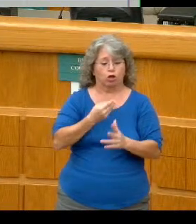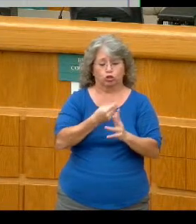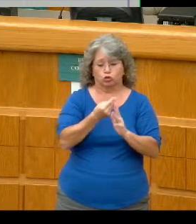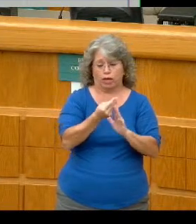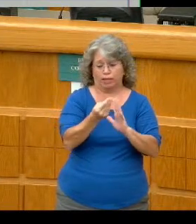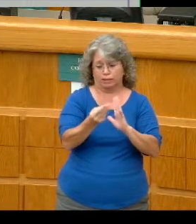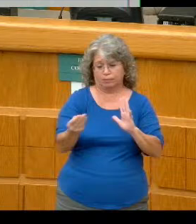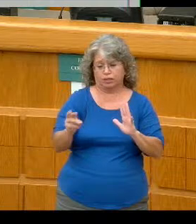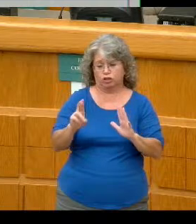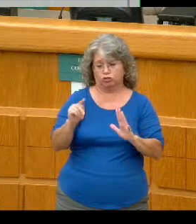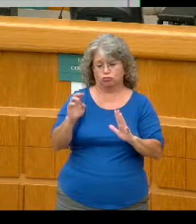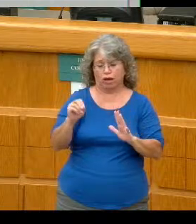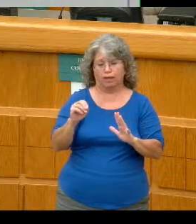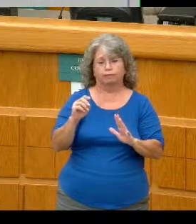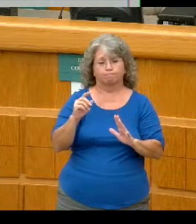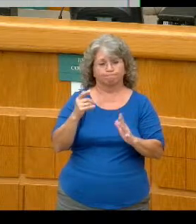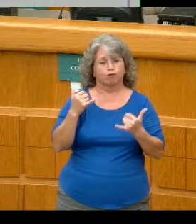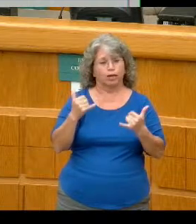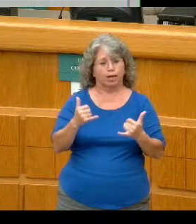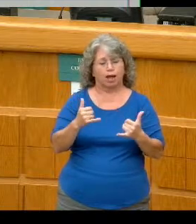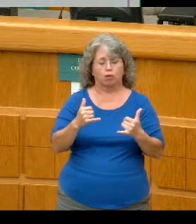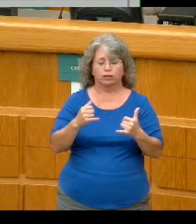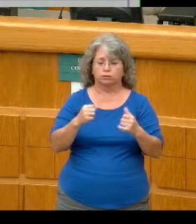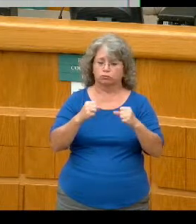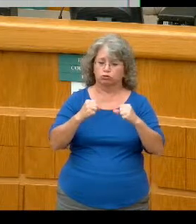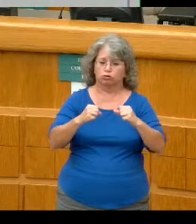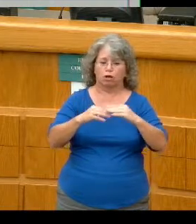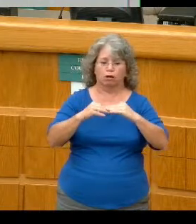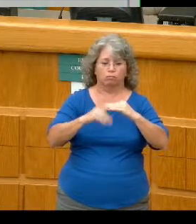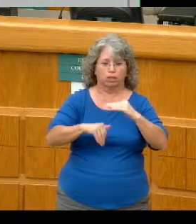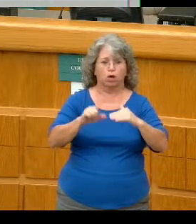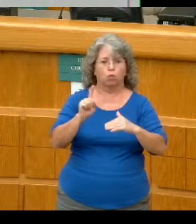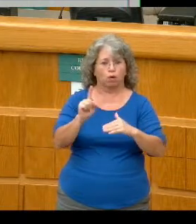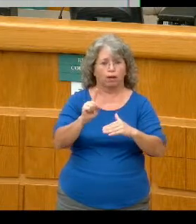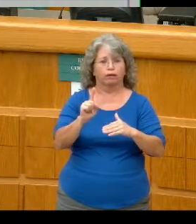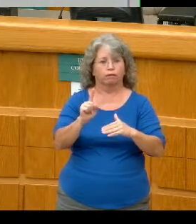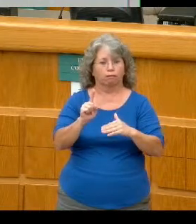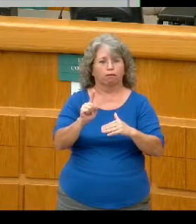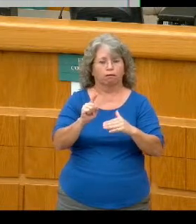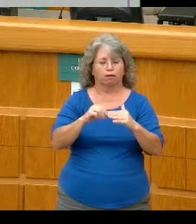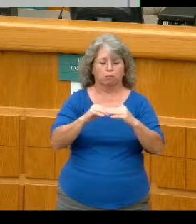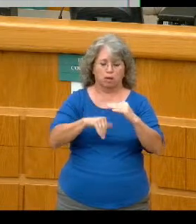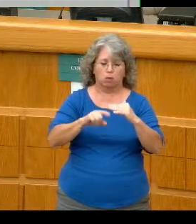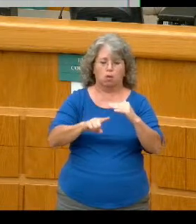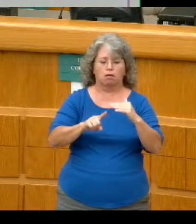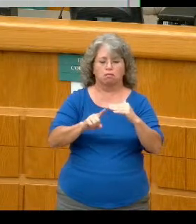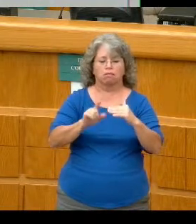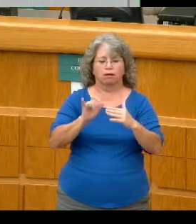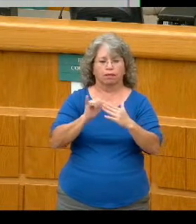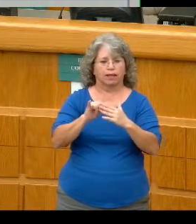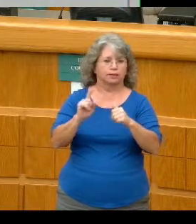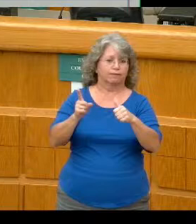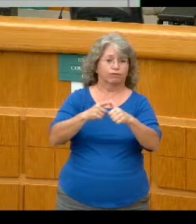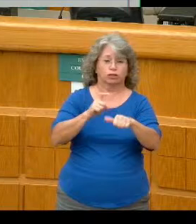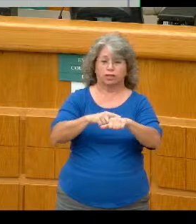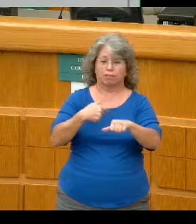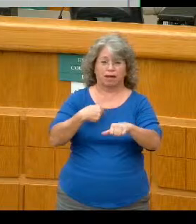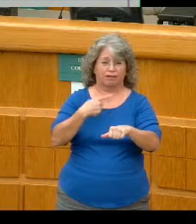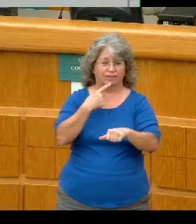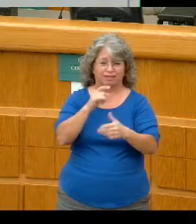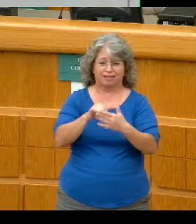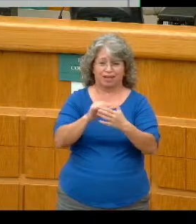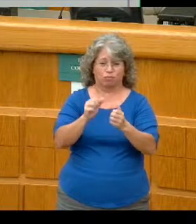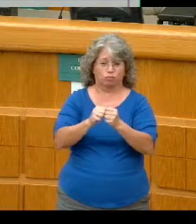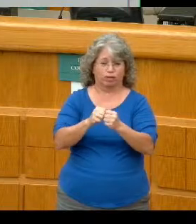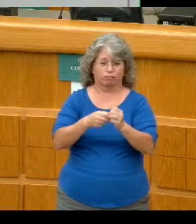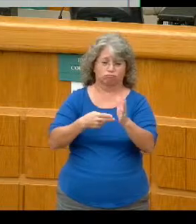And then the transmission rate right now looks to be solidly below 1. And that's really the first time we've been able to say that